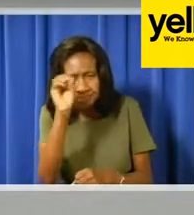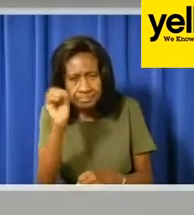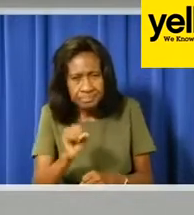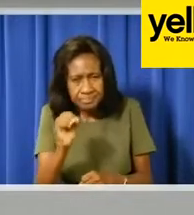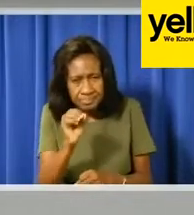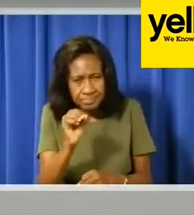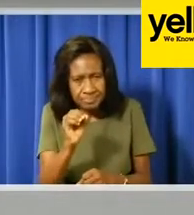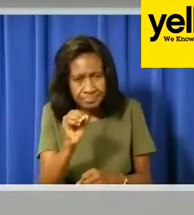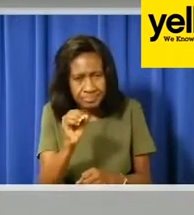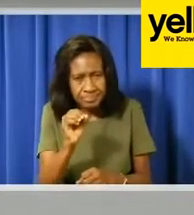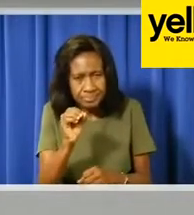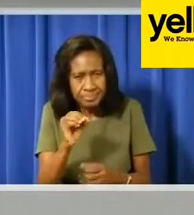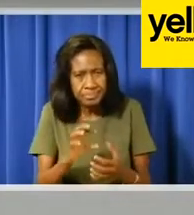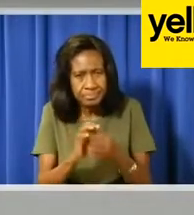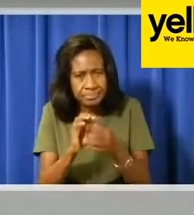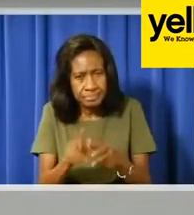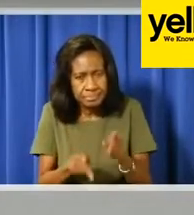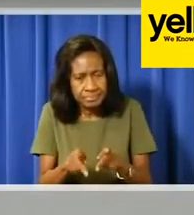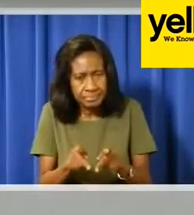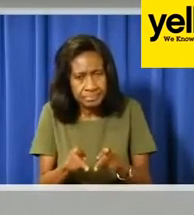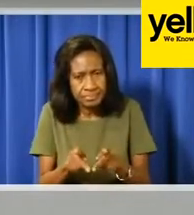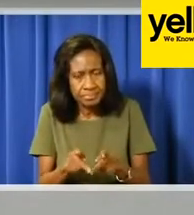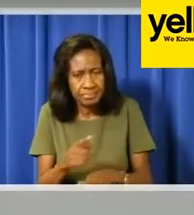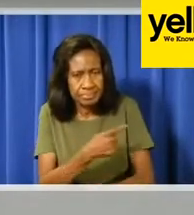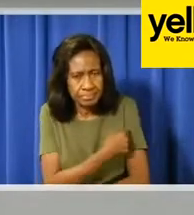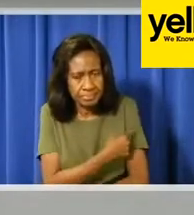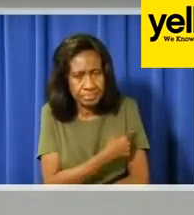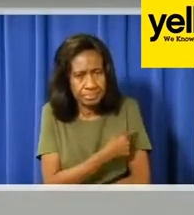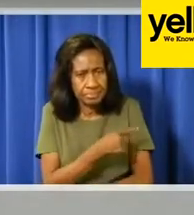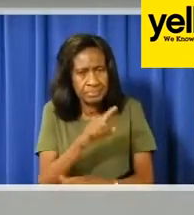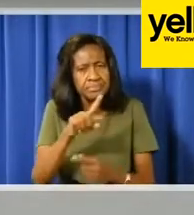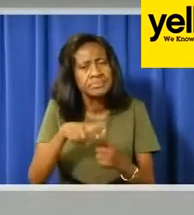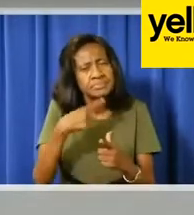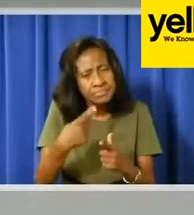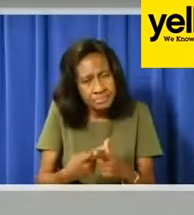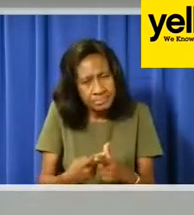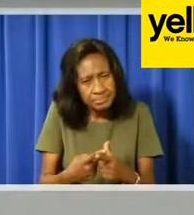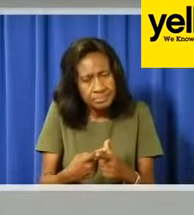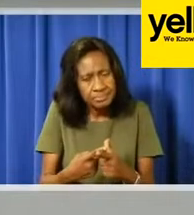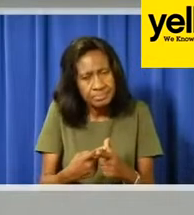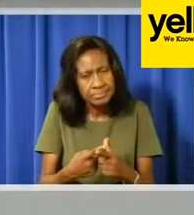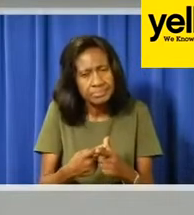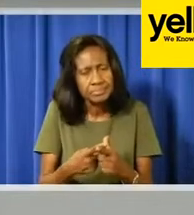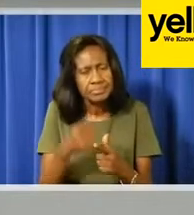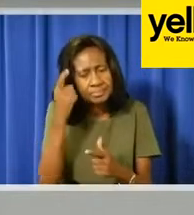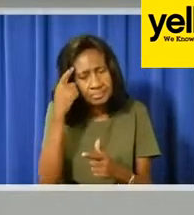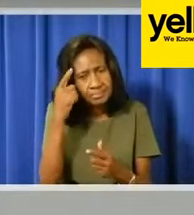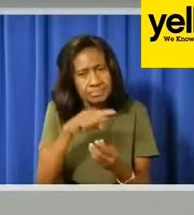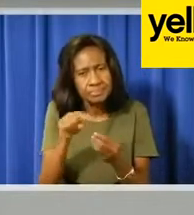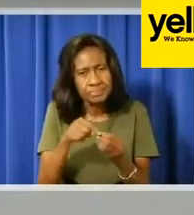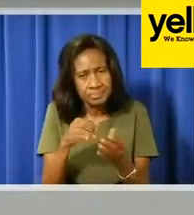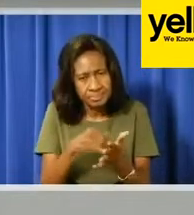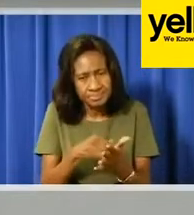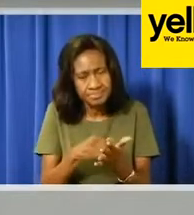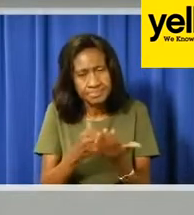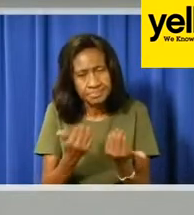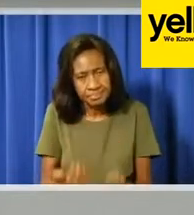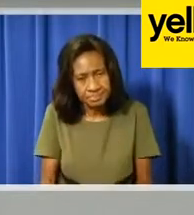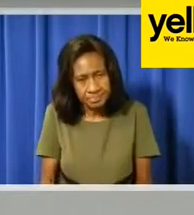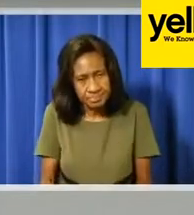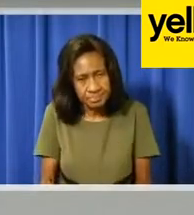we would consider what the position was at the time and make a decision. At this point,